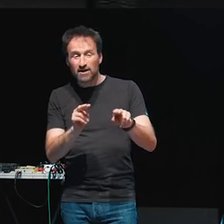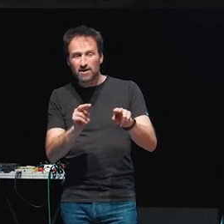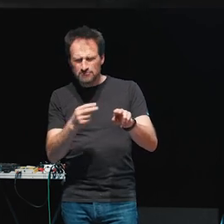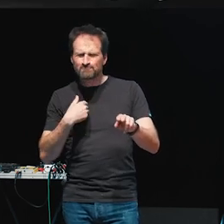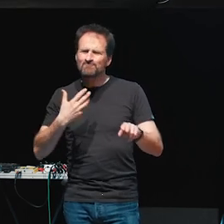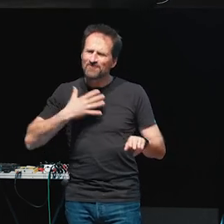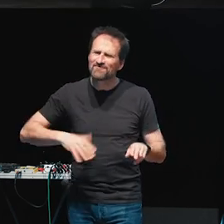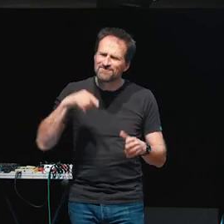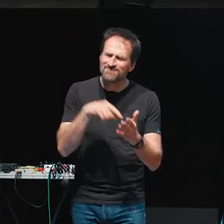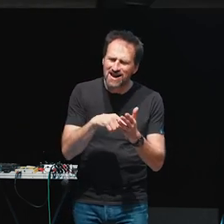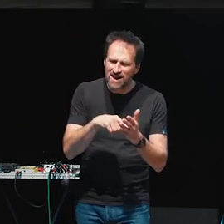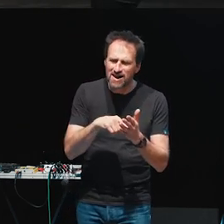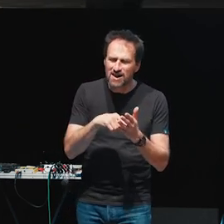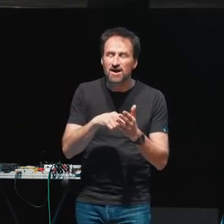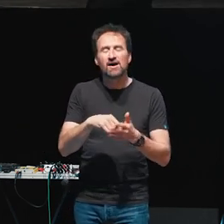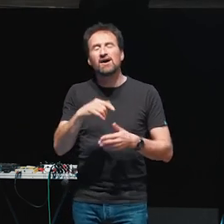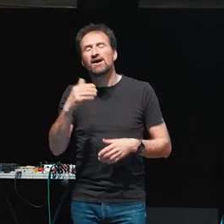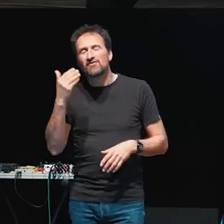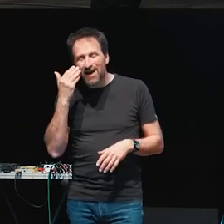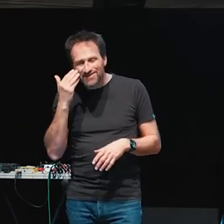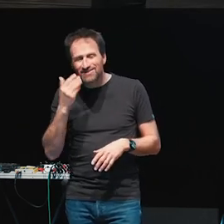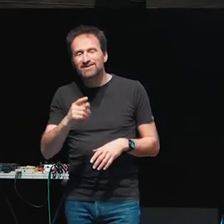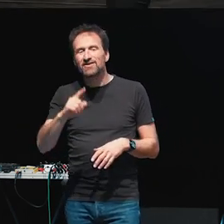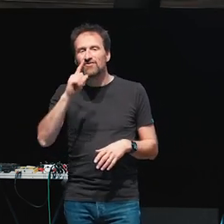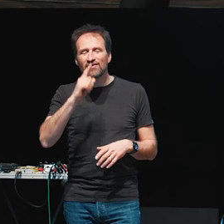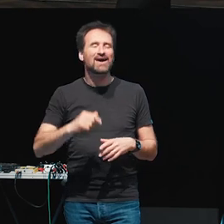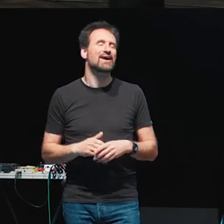it when you want to do,